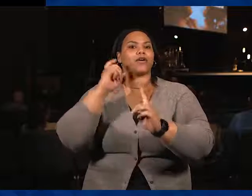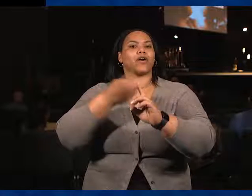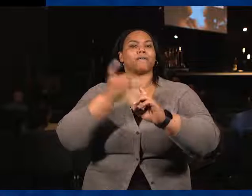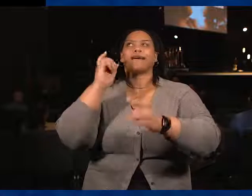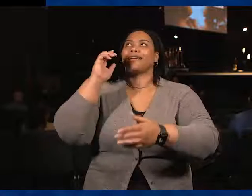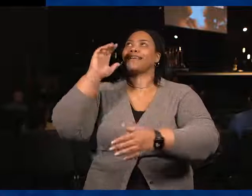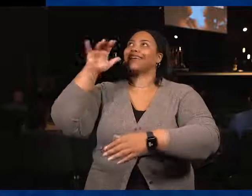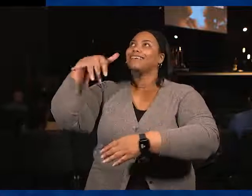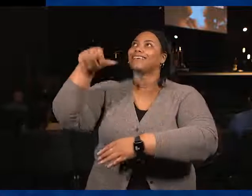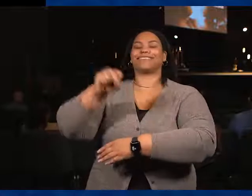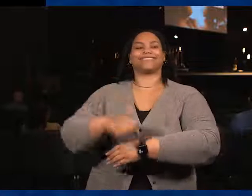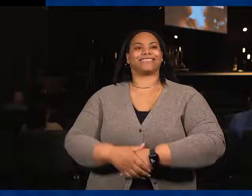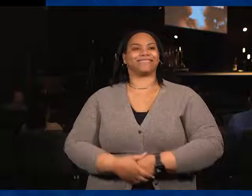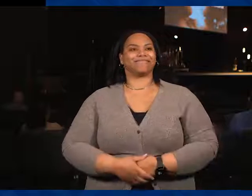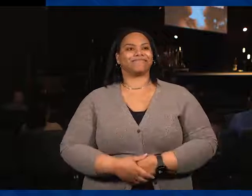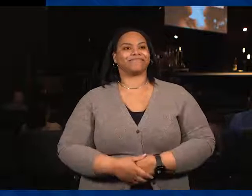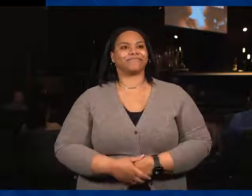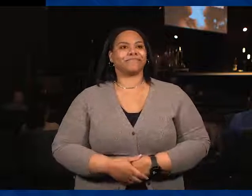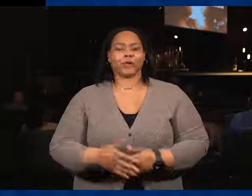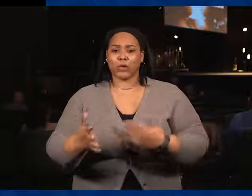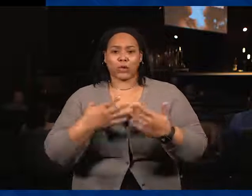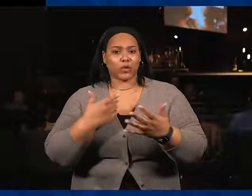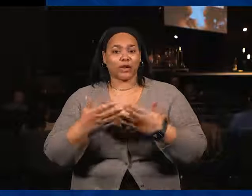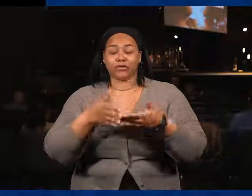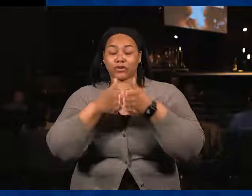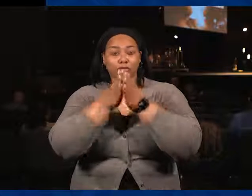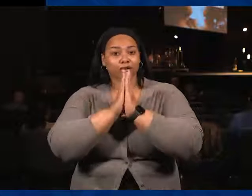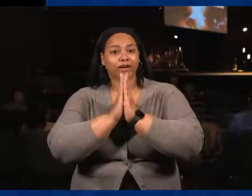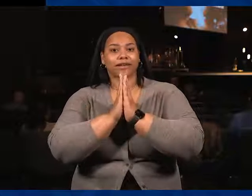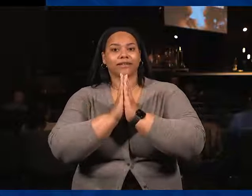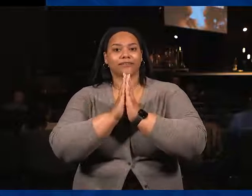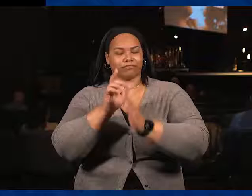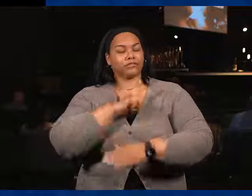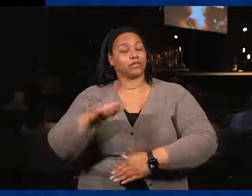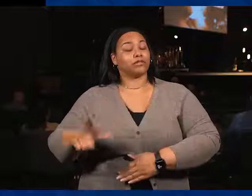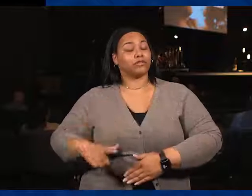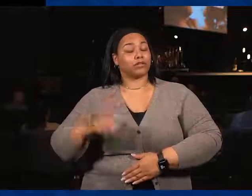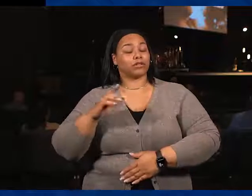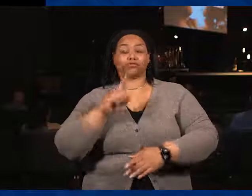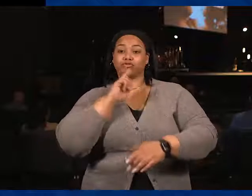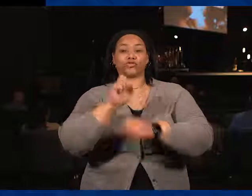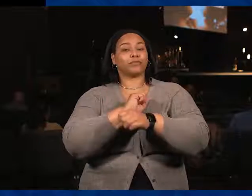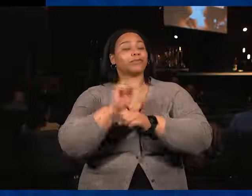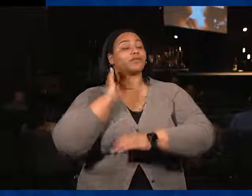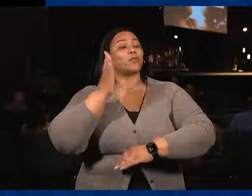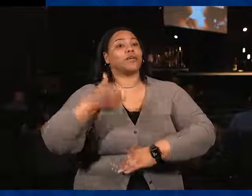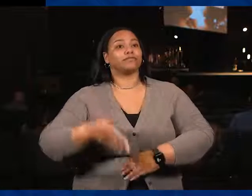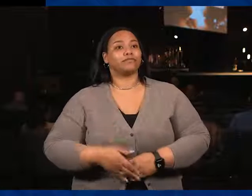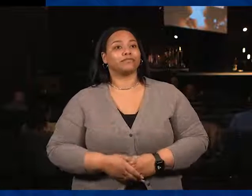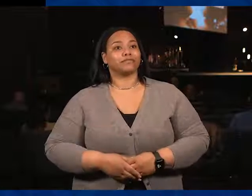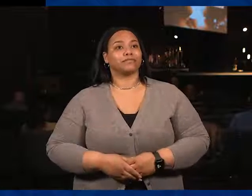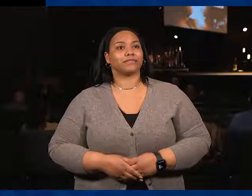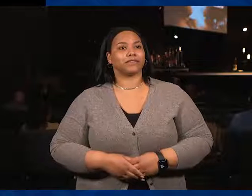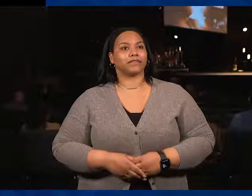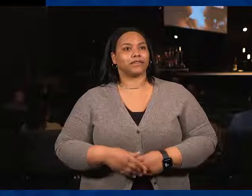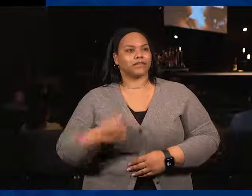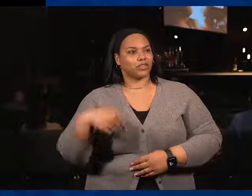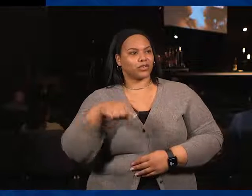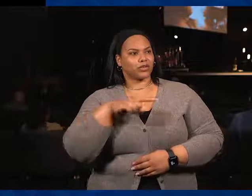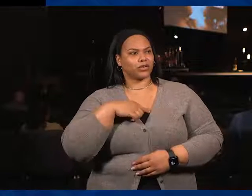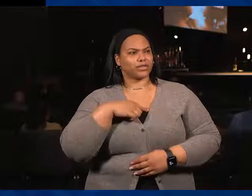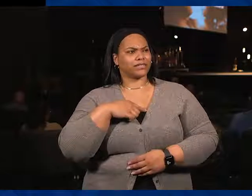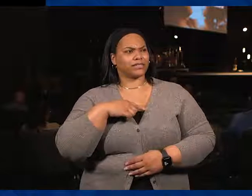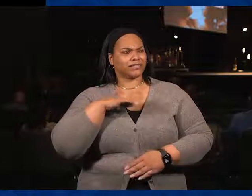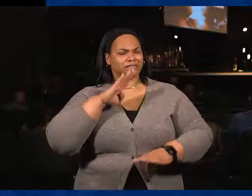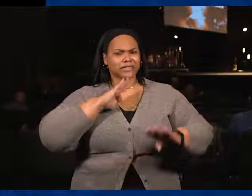yes. That whatever you pray for, that the Lord is going to do. And so we become frustrated